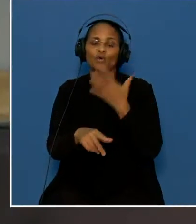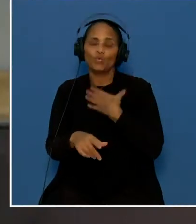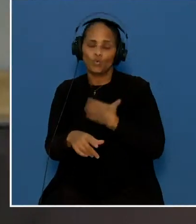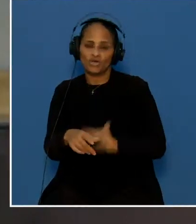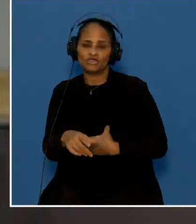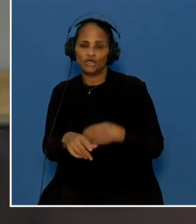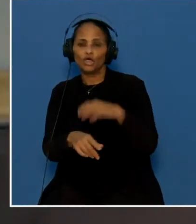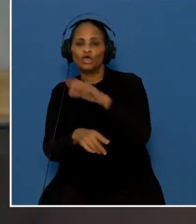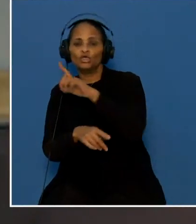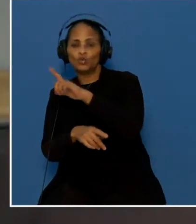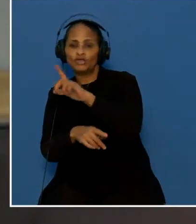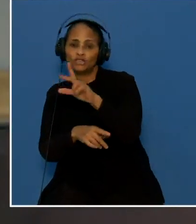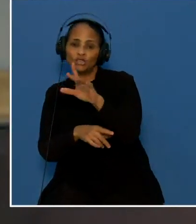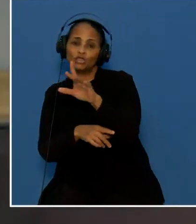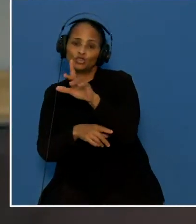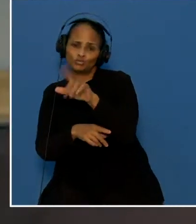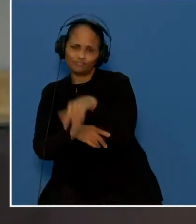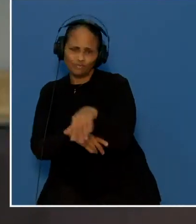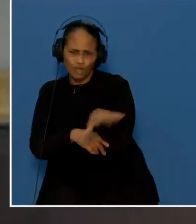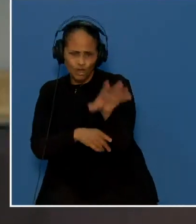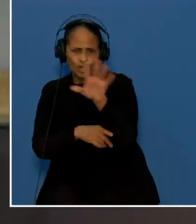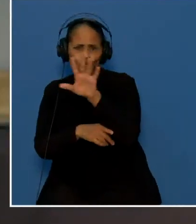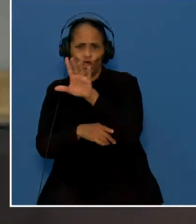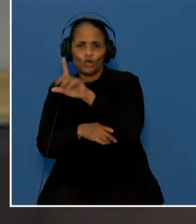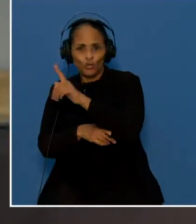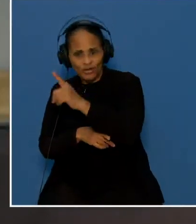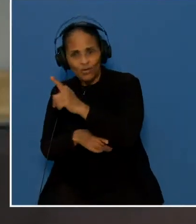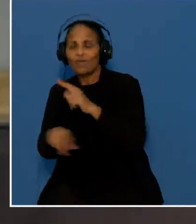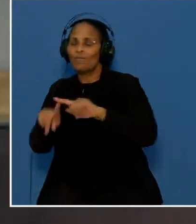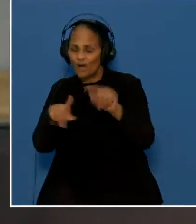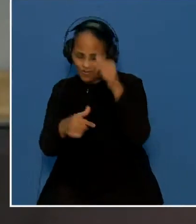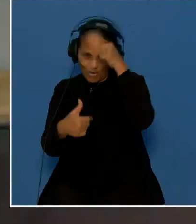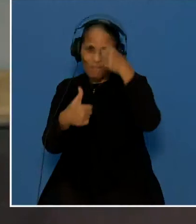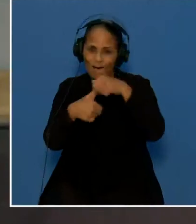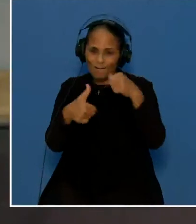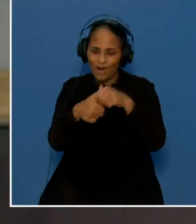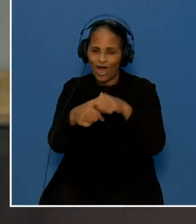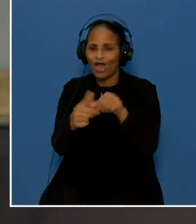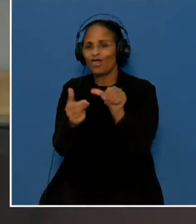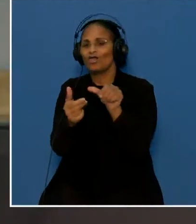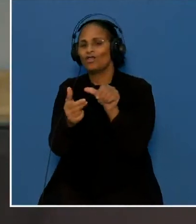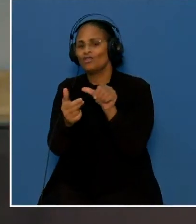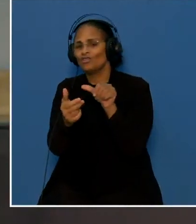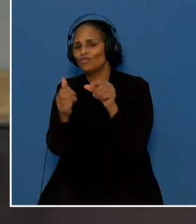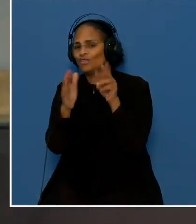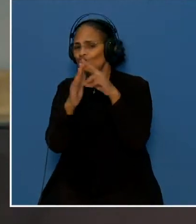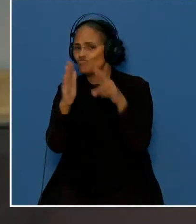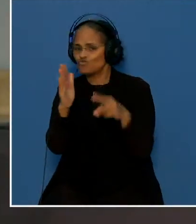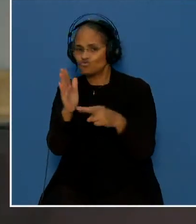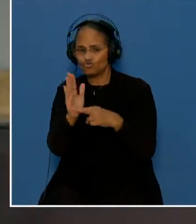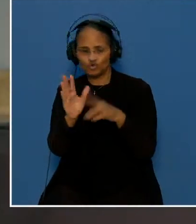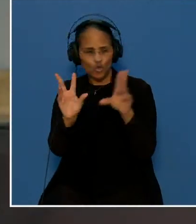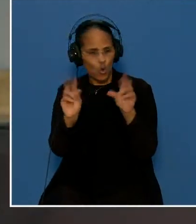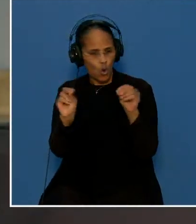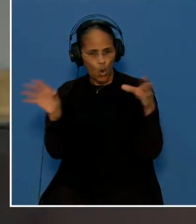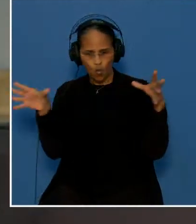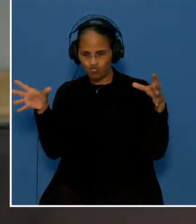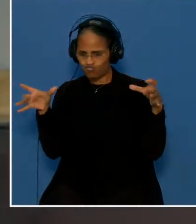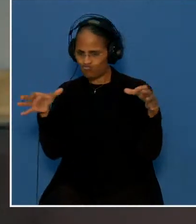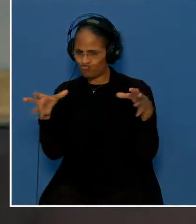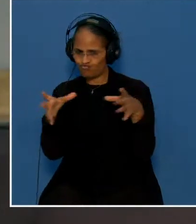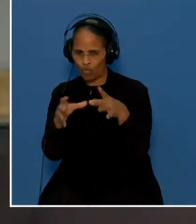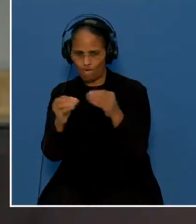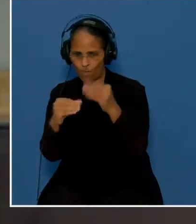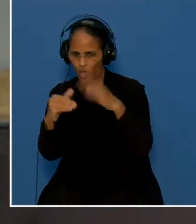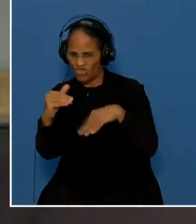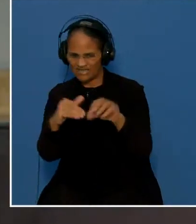2021 with others. But please remember the rules. No gatherings of more than 10 people. Now is not the time